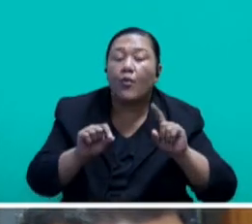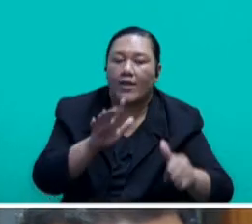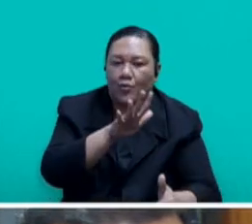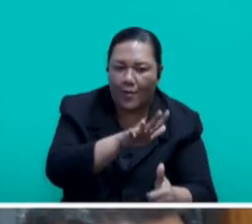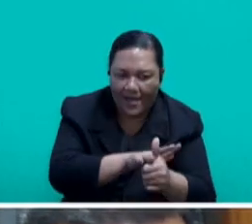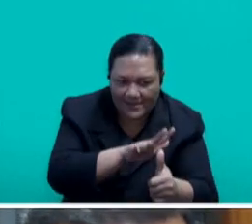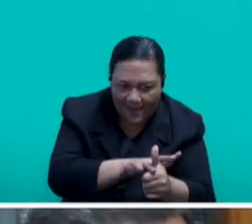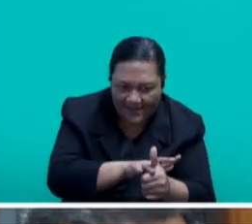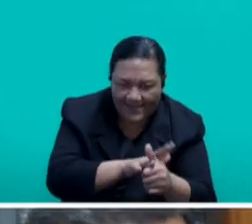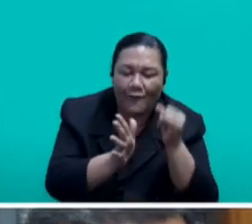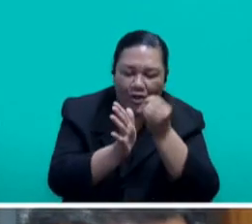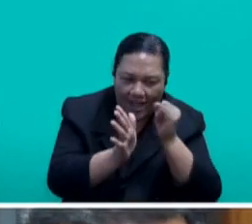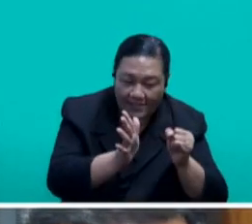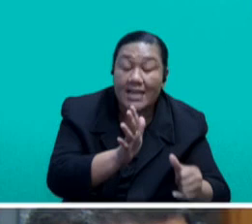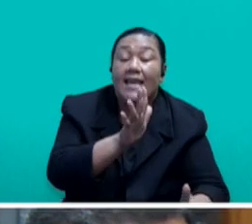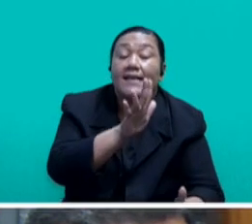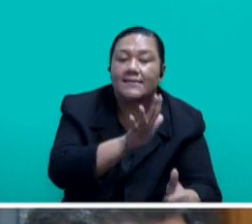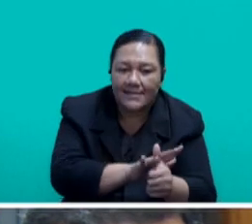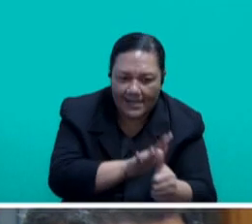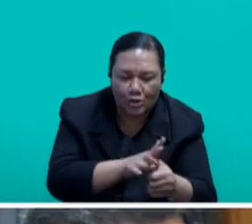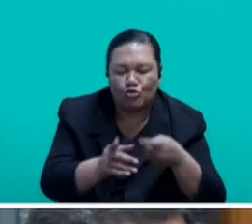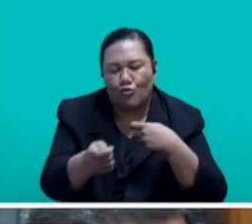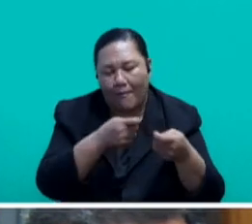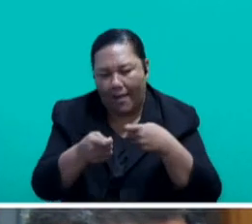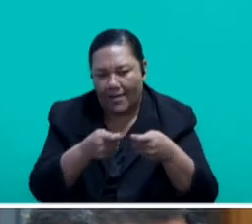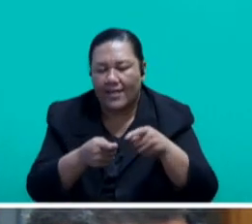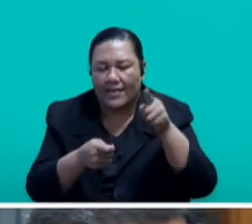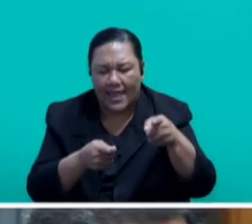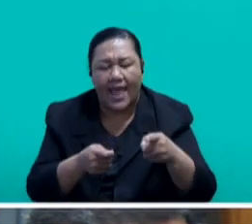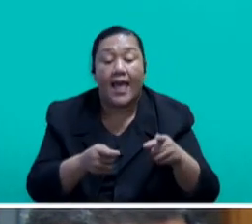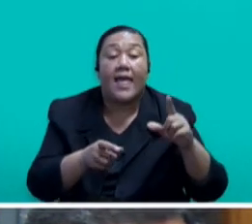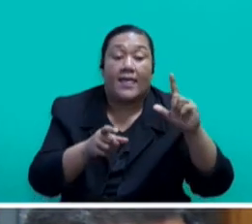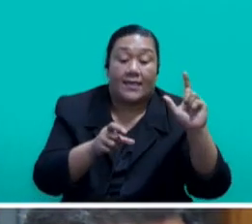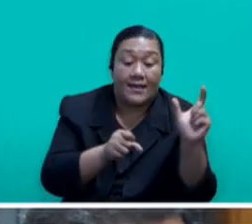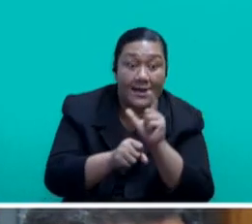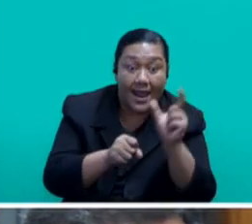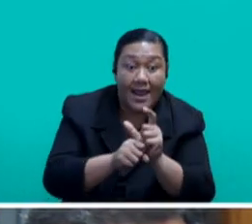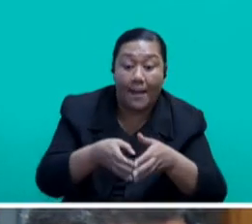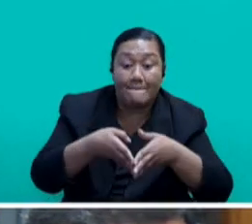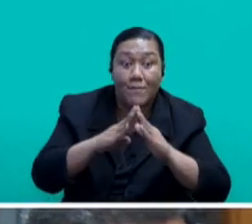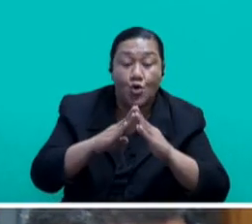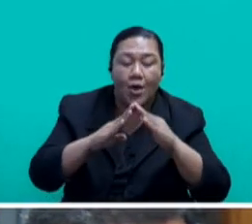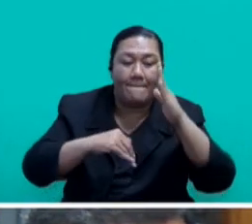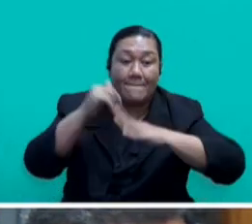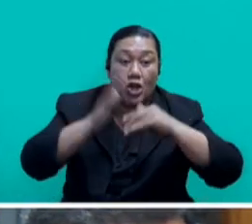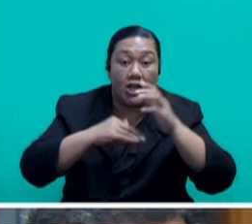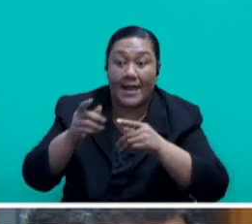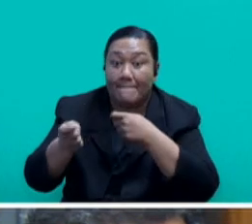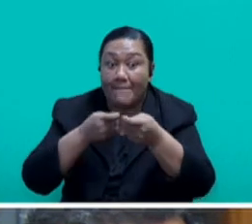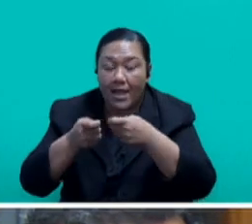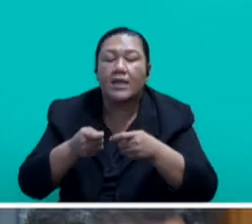markets. The establishment of such facilities will create an enabling environment to enhance economic